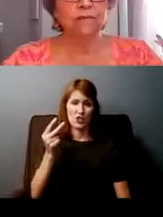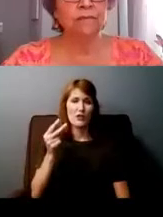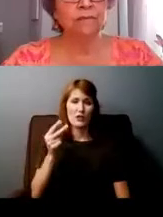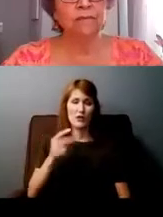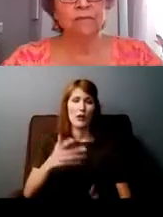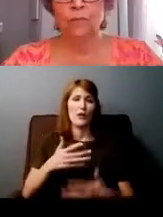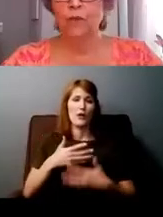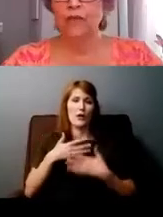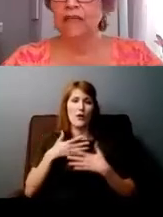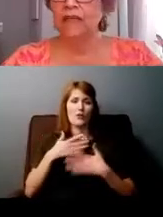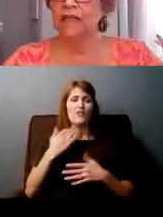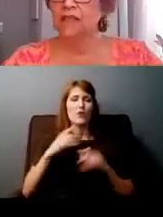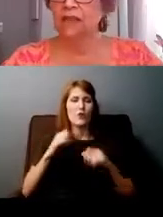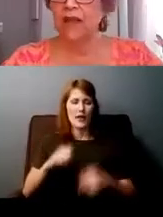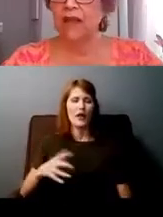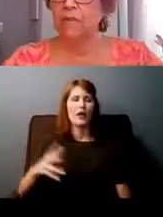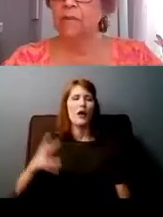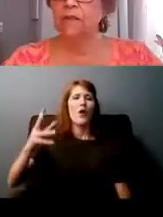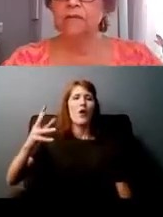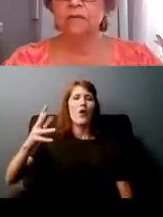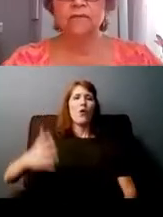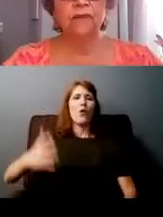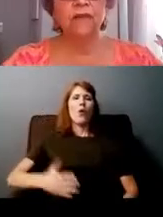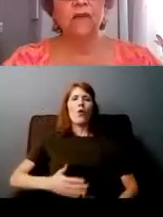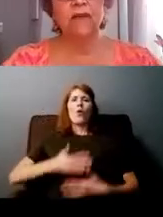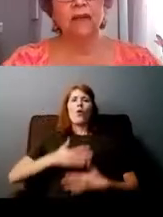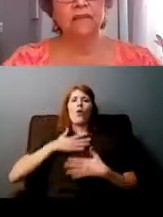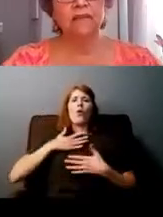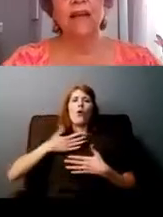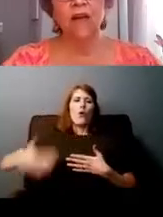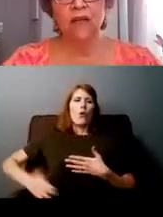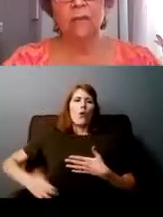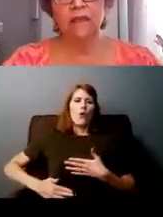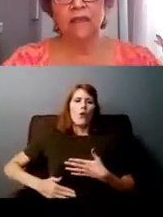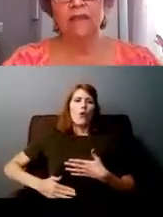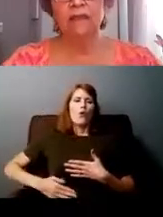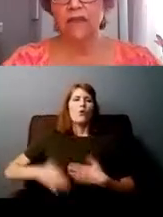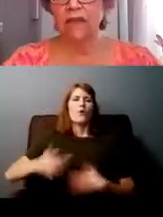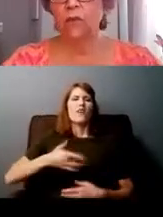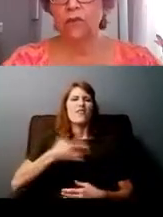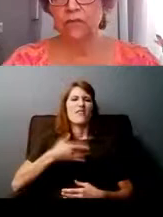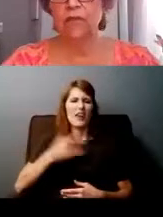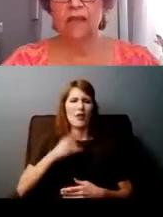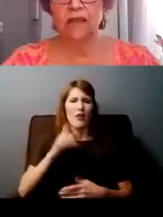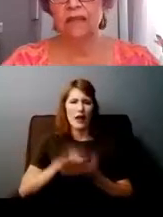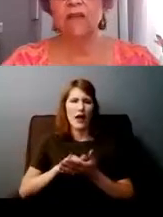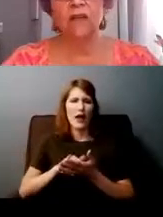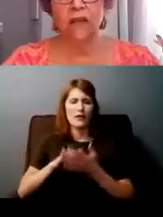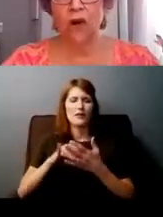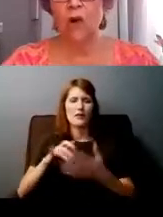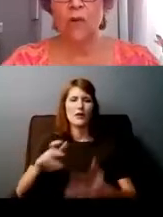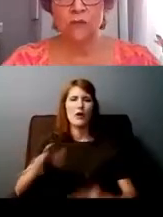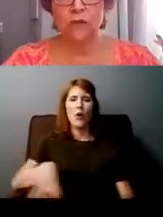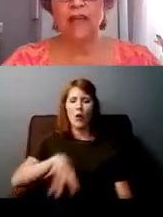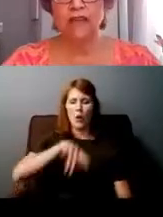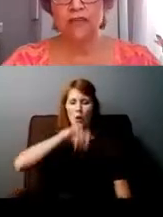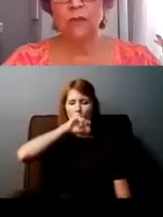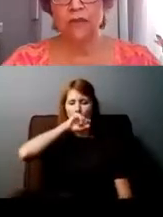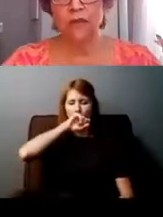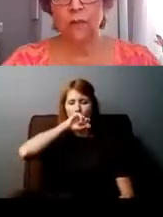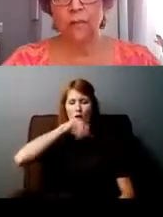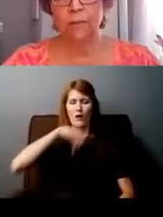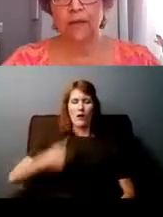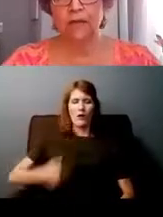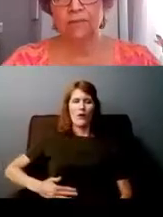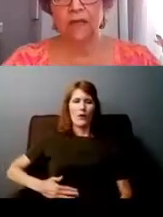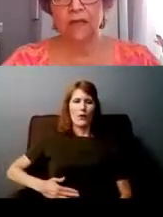can pull it into your abdomen, feel that air coming in, it will nearly always relax you a